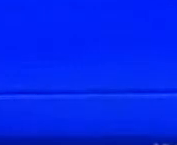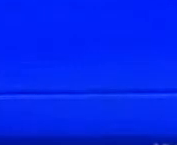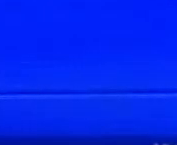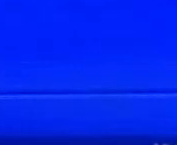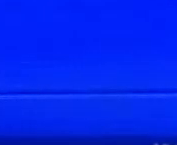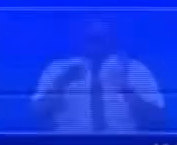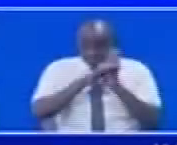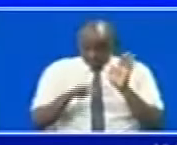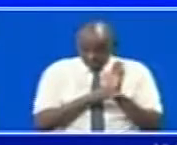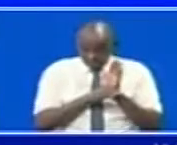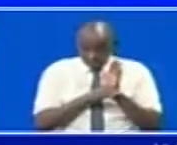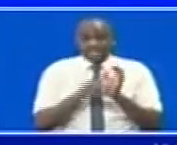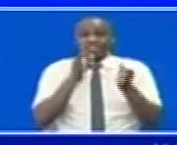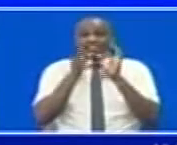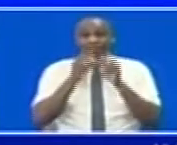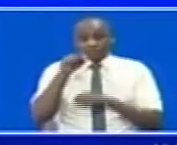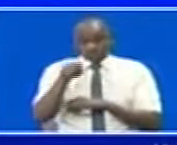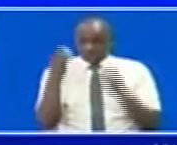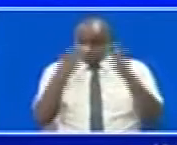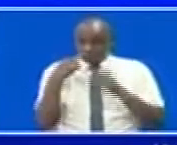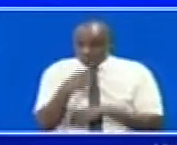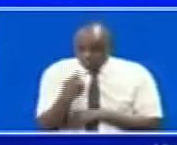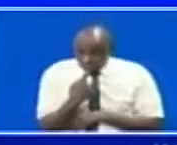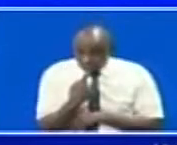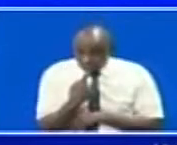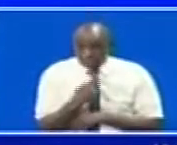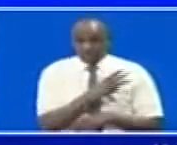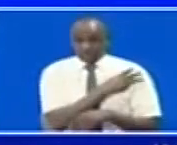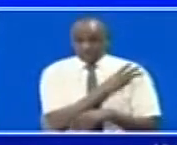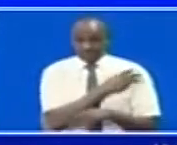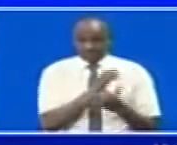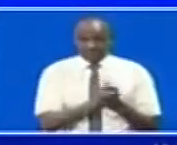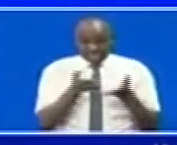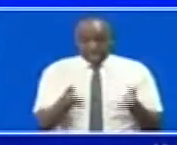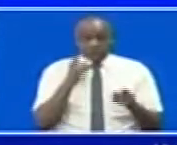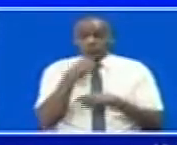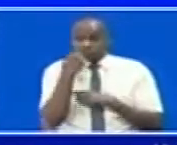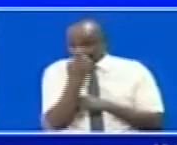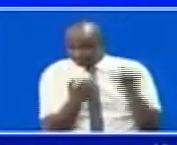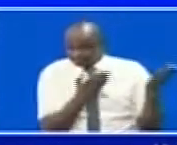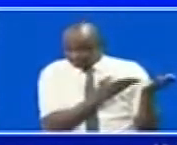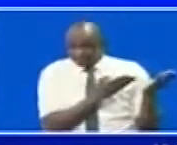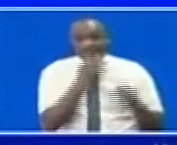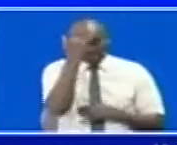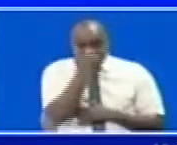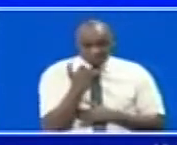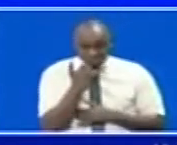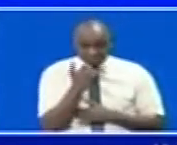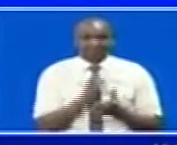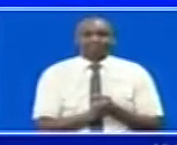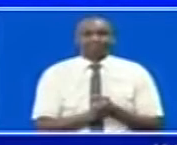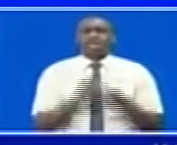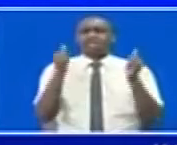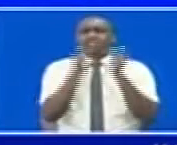morning. Welcome to the program tonight. Our sign language interpreter is William Silla, and I am Yvonne Okwara-Matole.